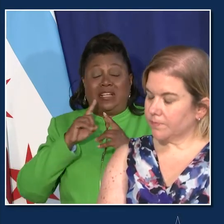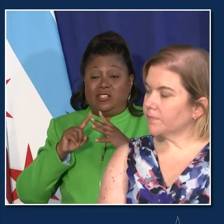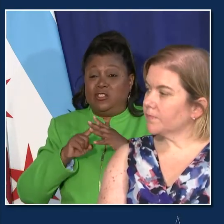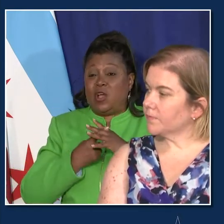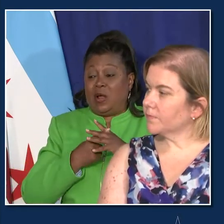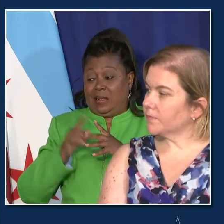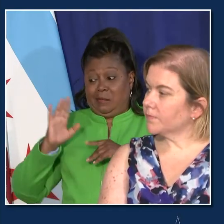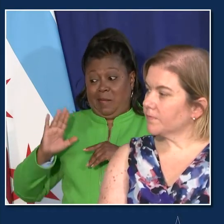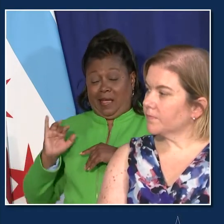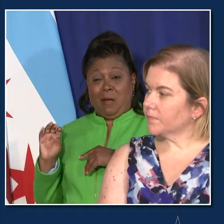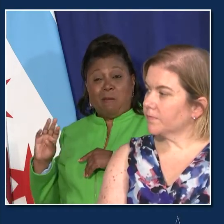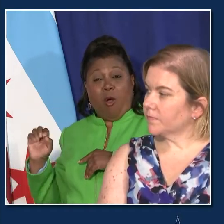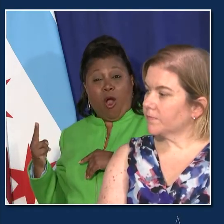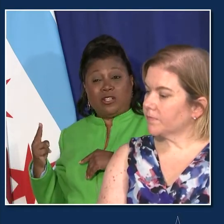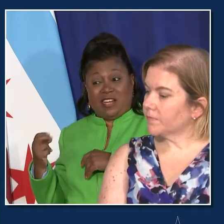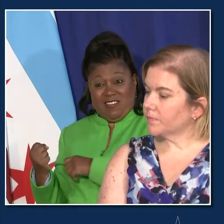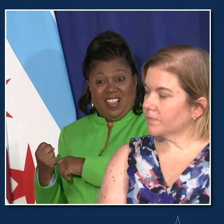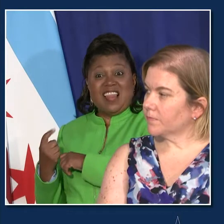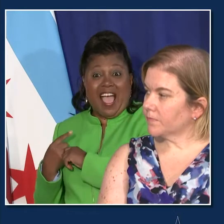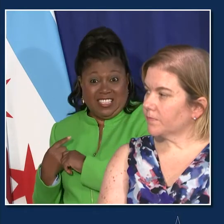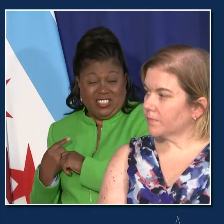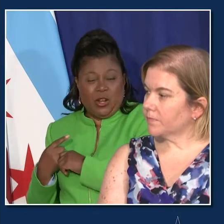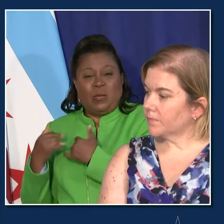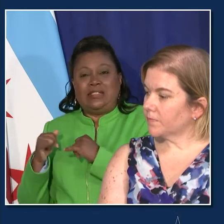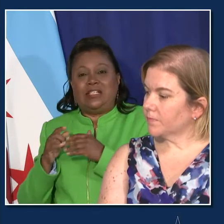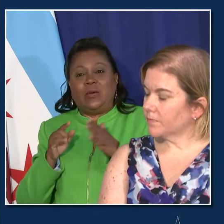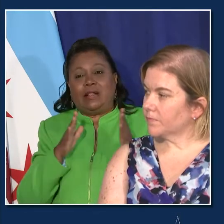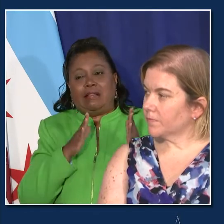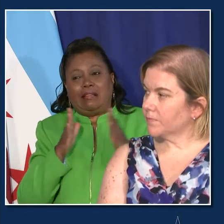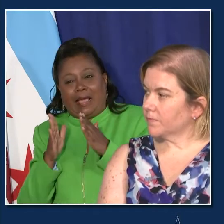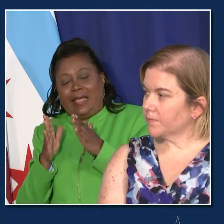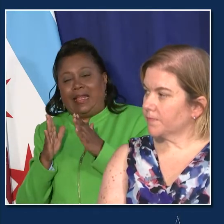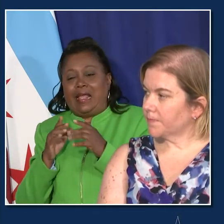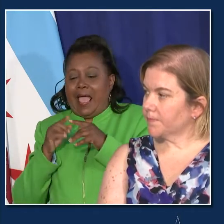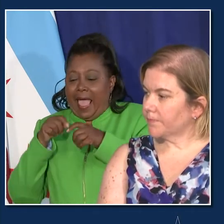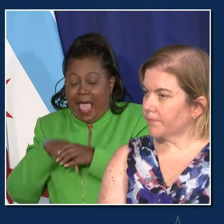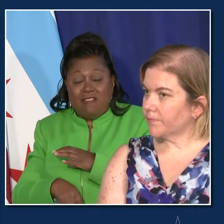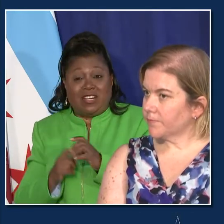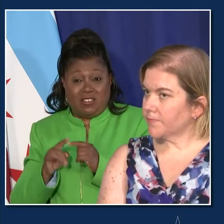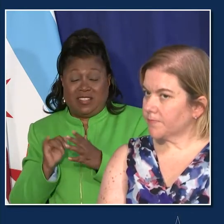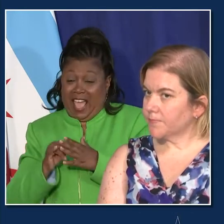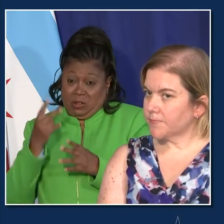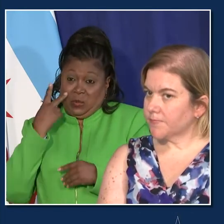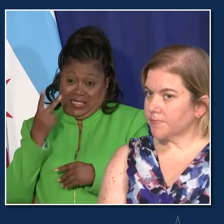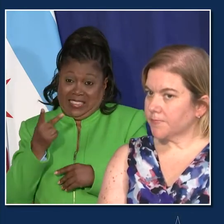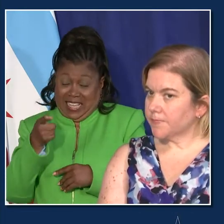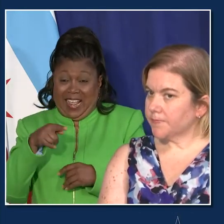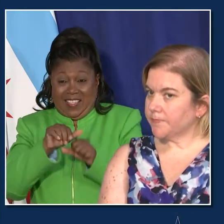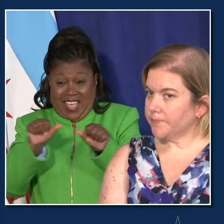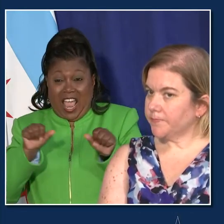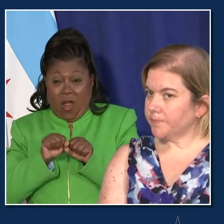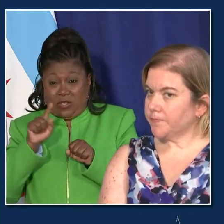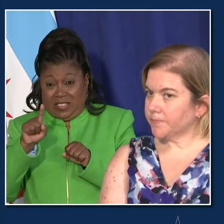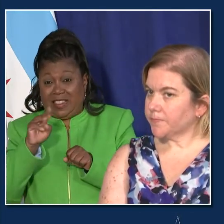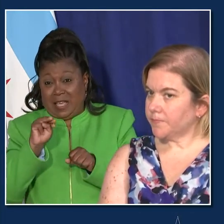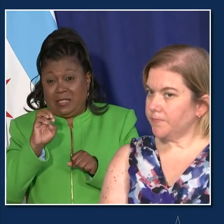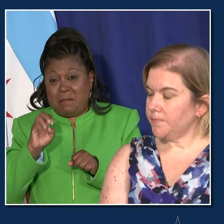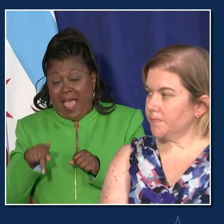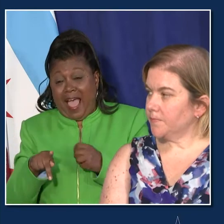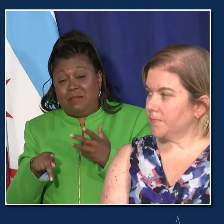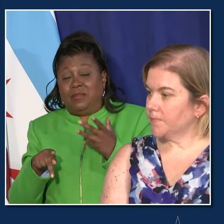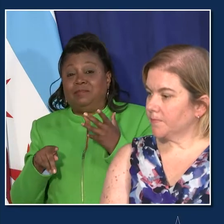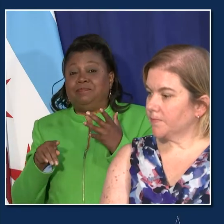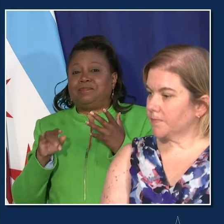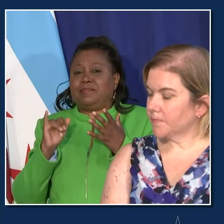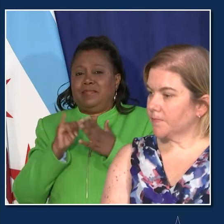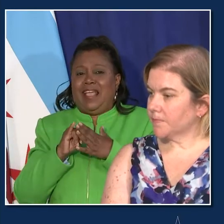starting back in March of last year, we're still leaning very heavily into that. And you can see the areas on this